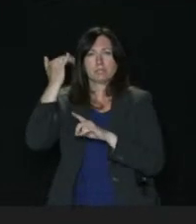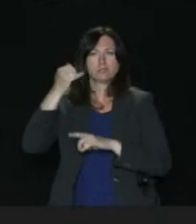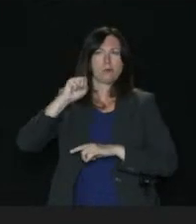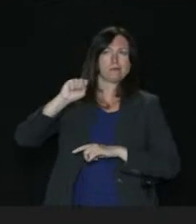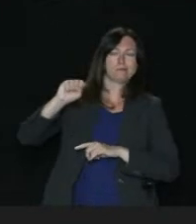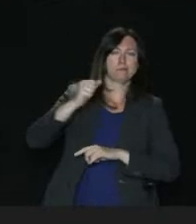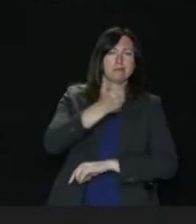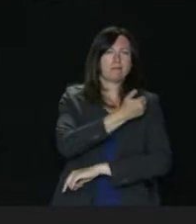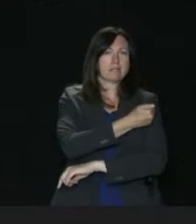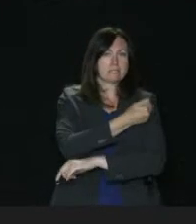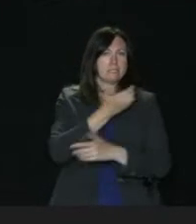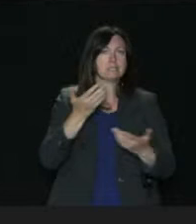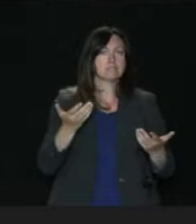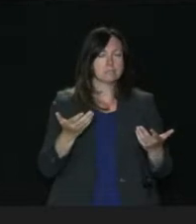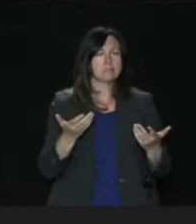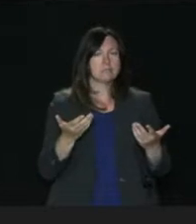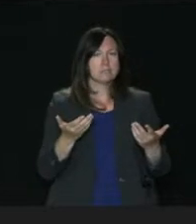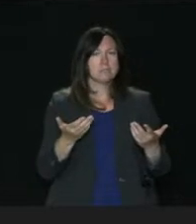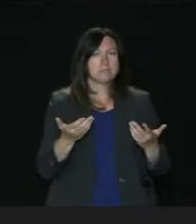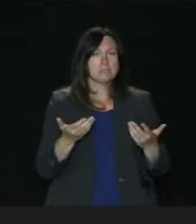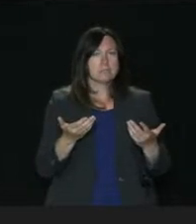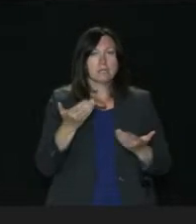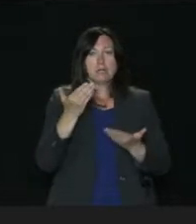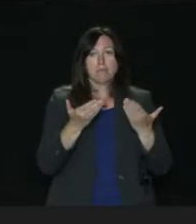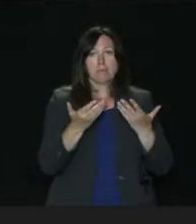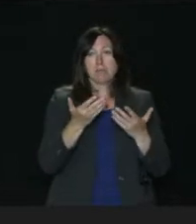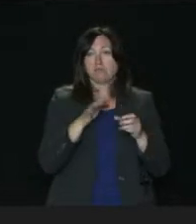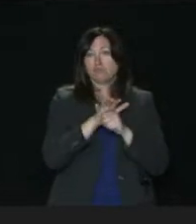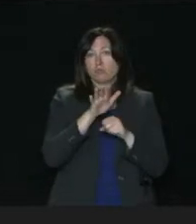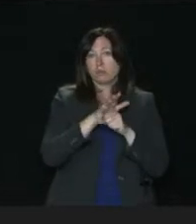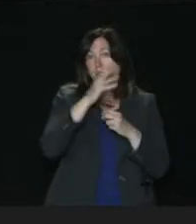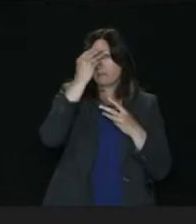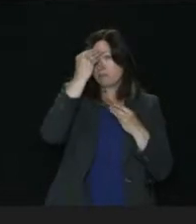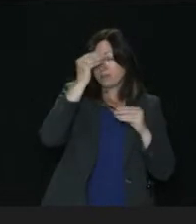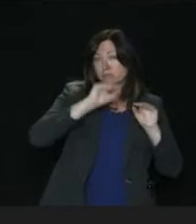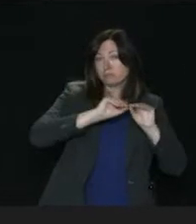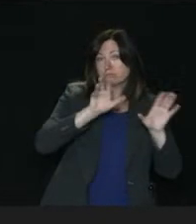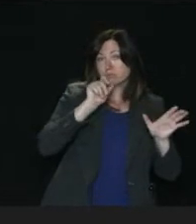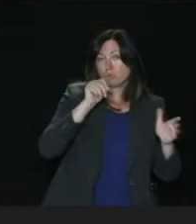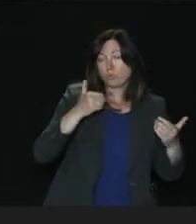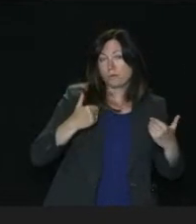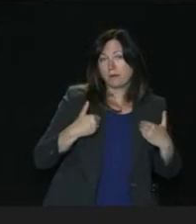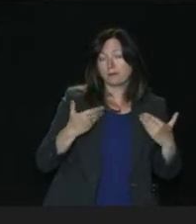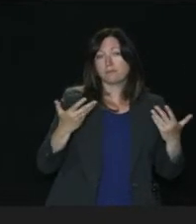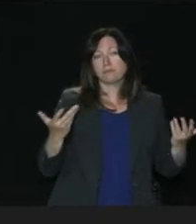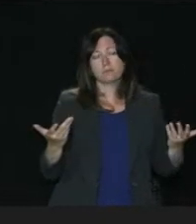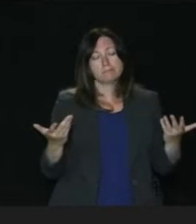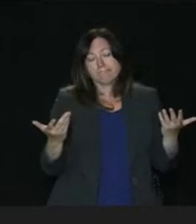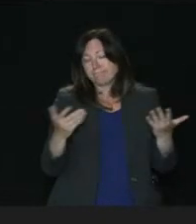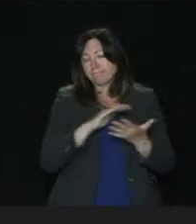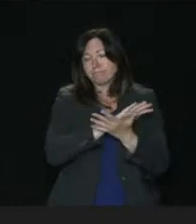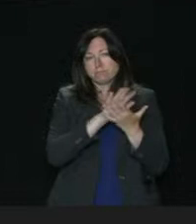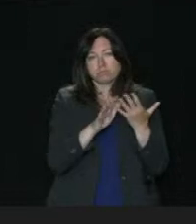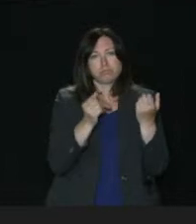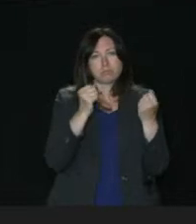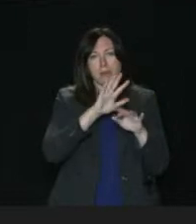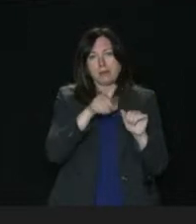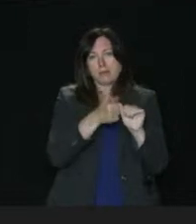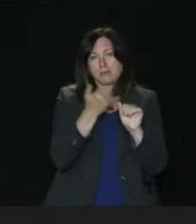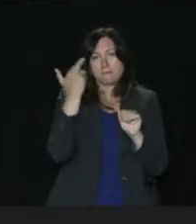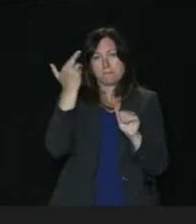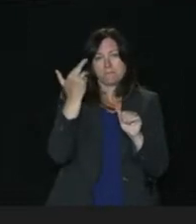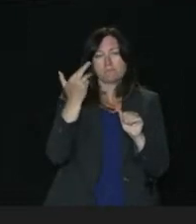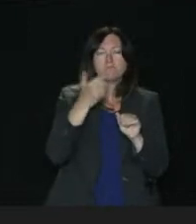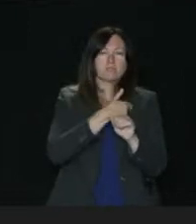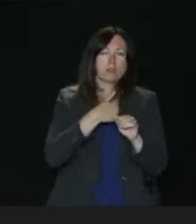maybe maybe a lack of information that could be at play, and therefore we're looking hard at how